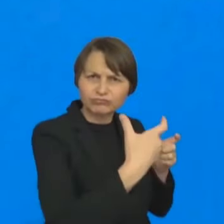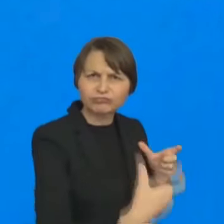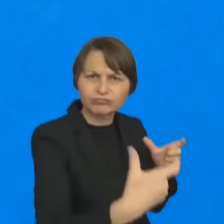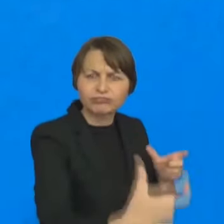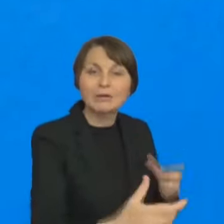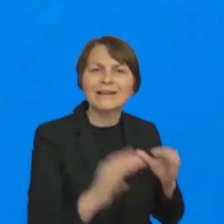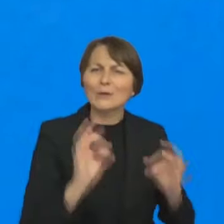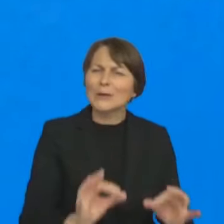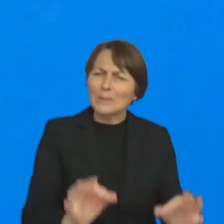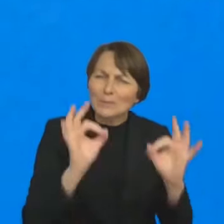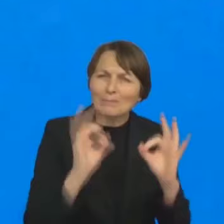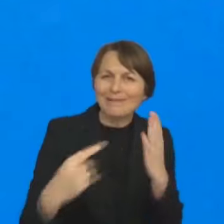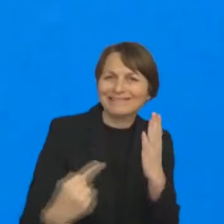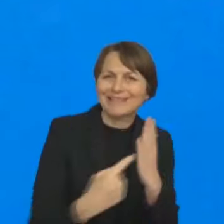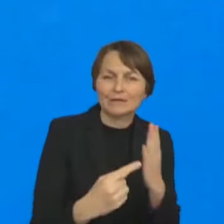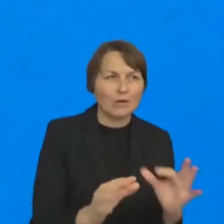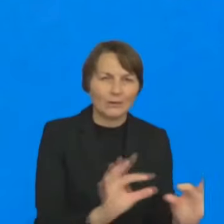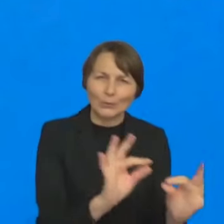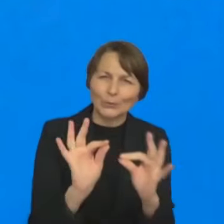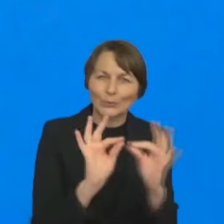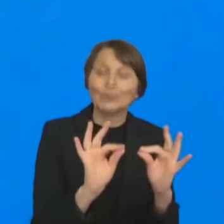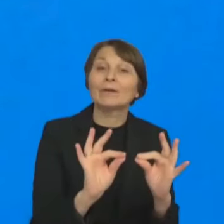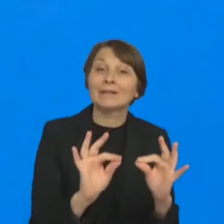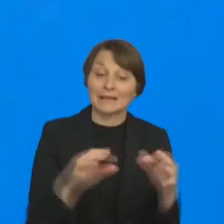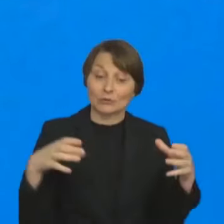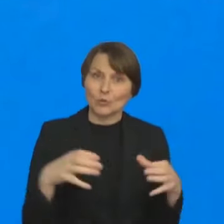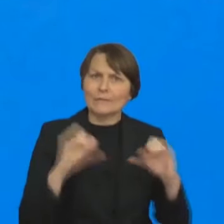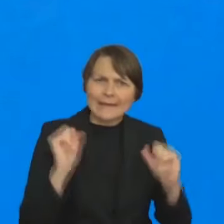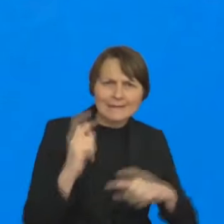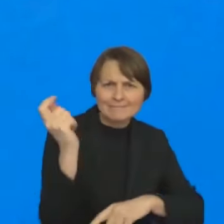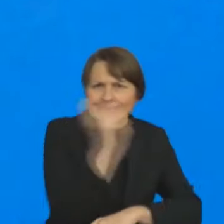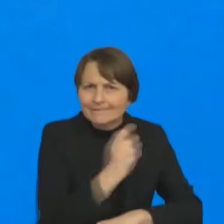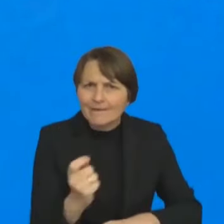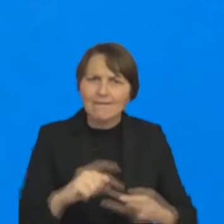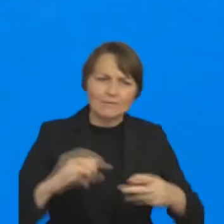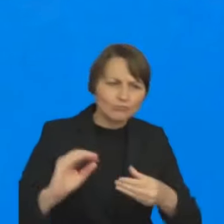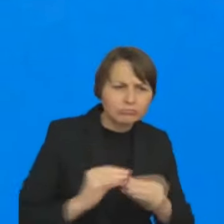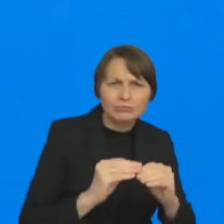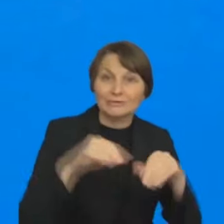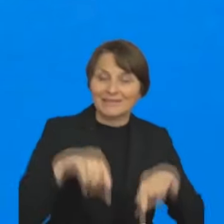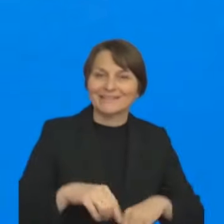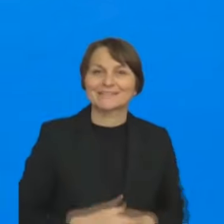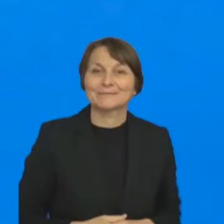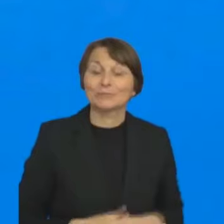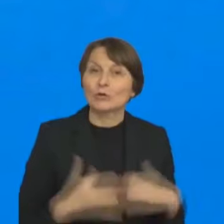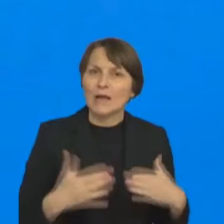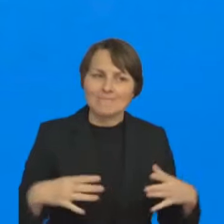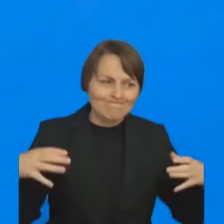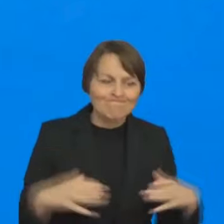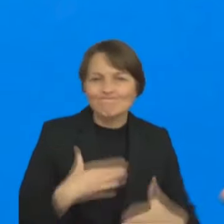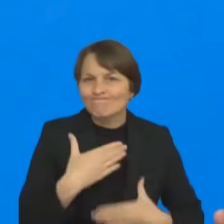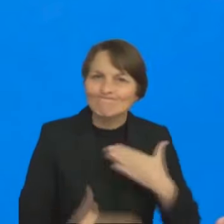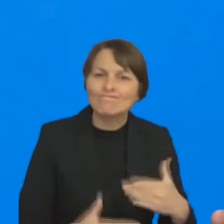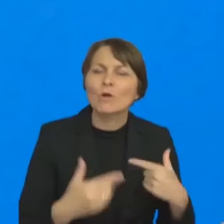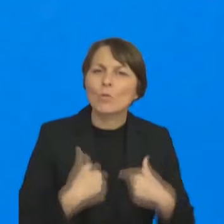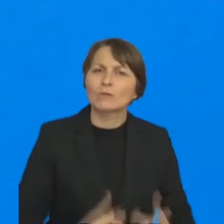what our group can design, develop, and produce. In this effort we are making to come back to